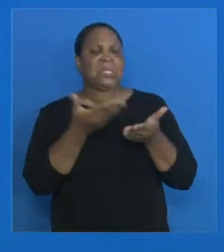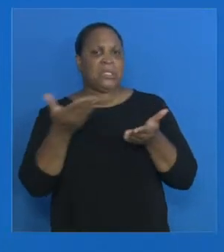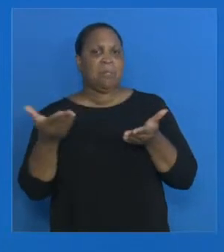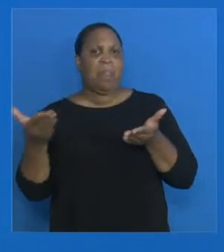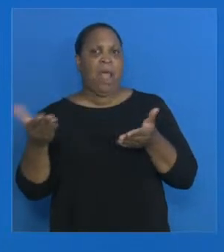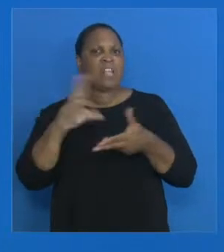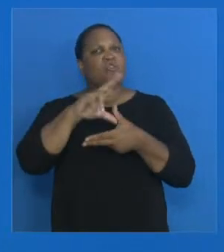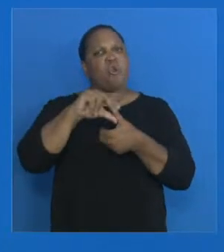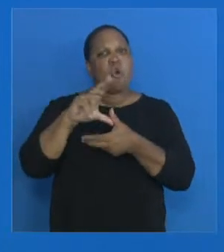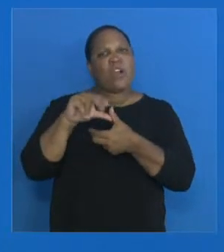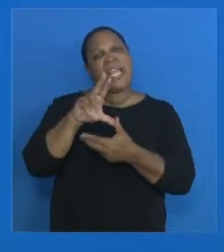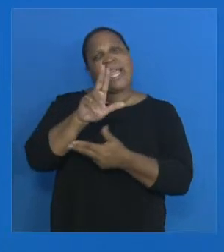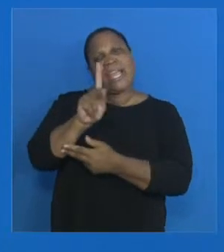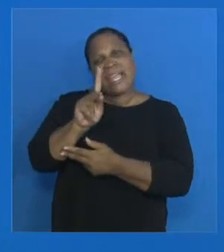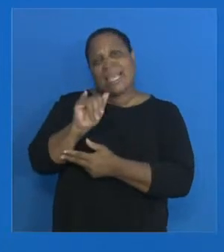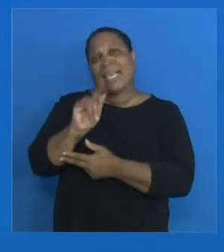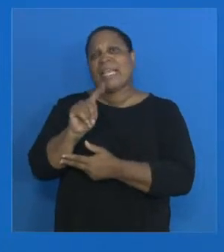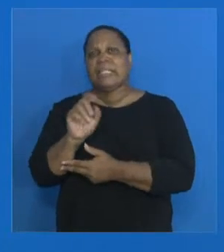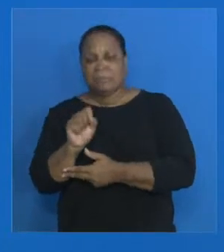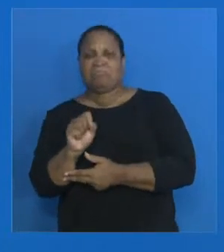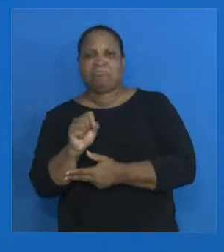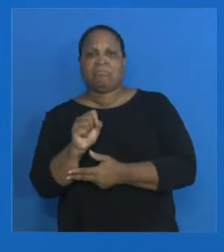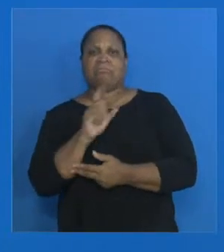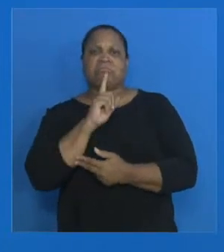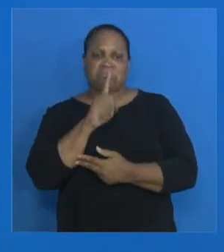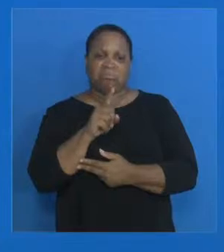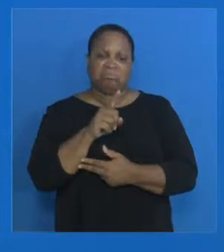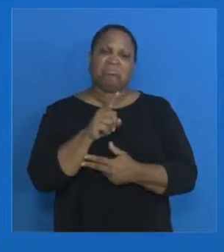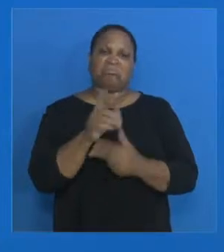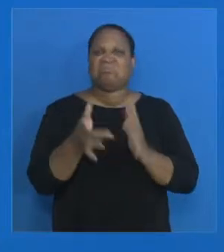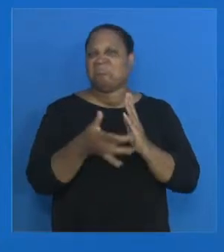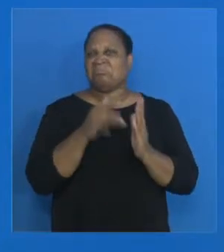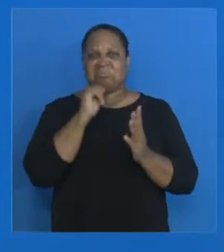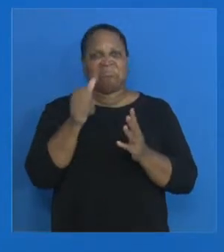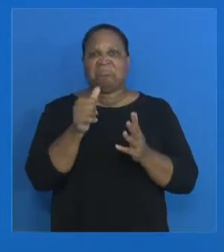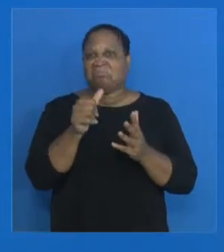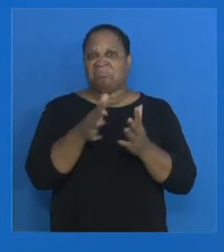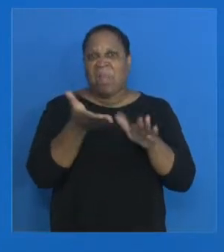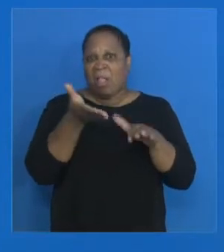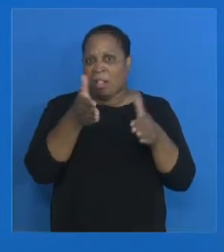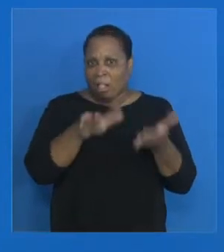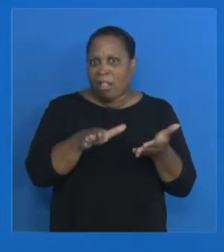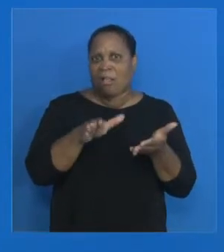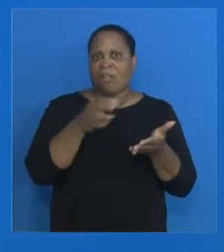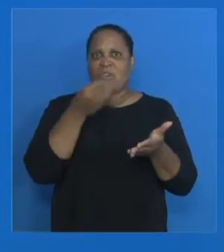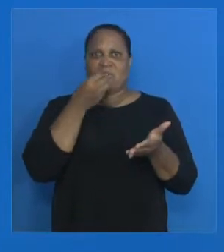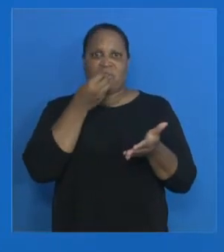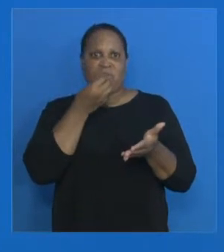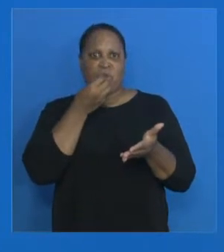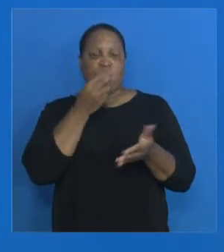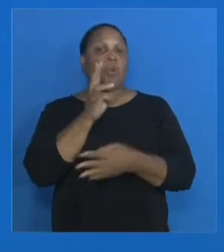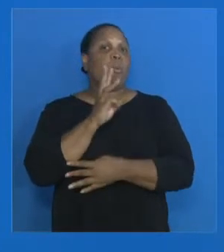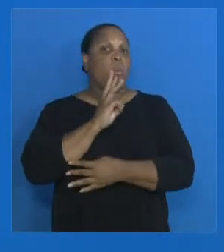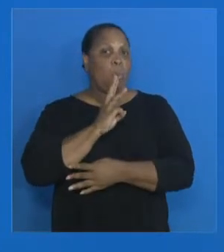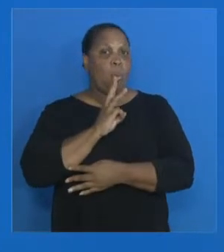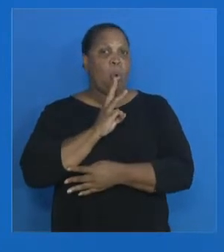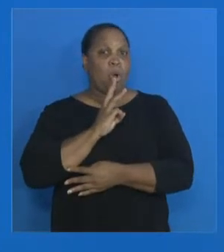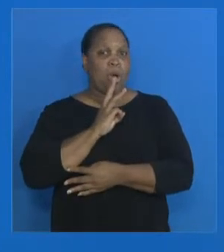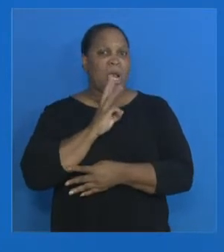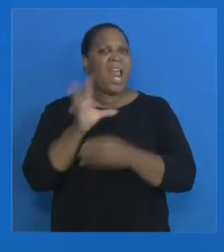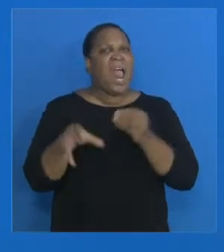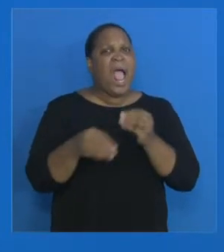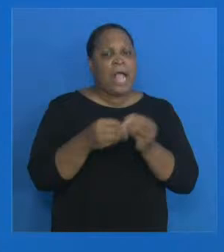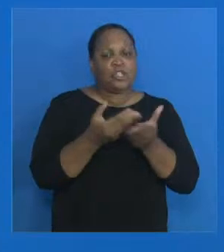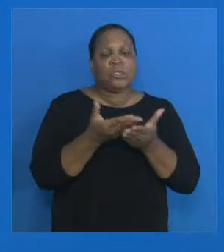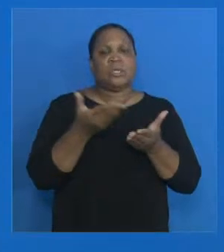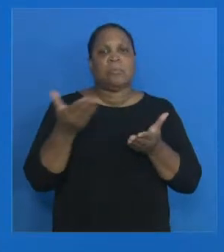hurricane kits. This includes your typical non-perishable food supplies and water, and an extra